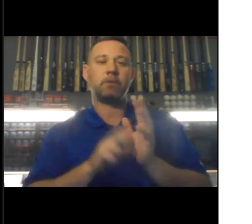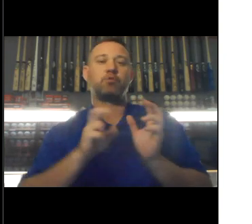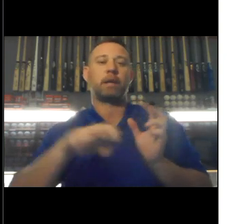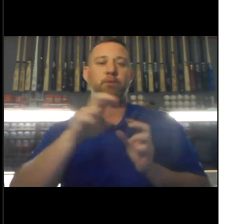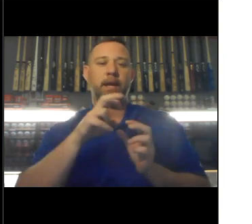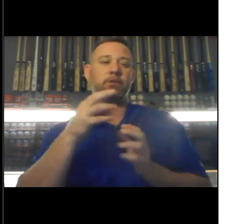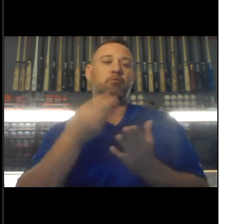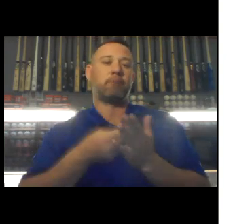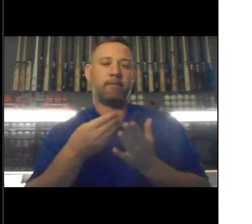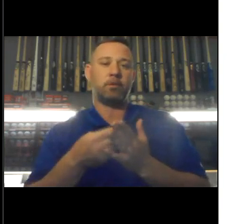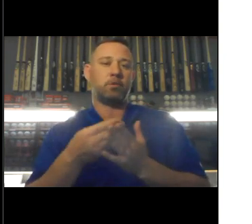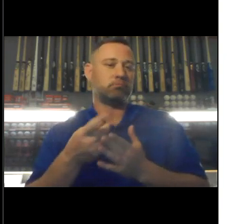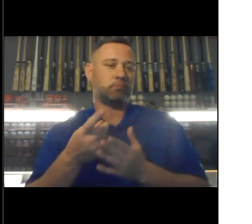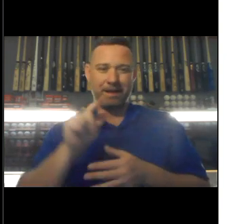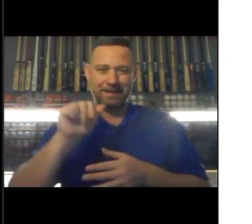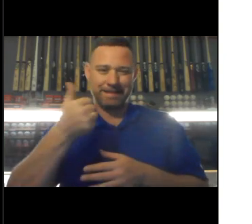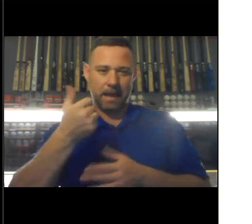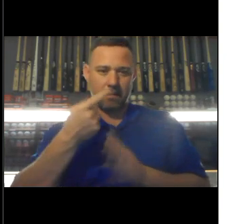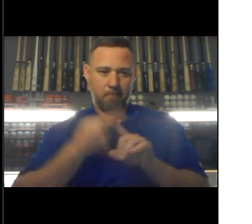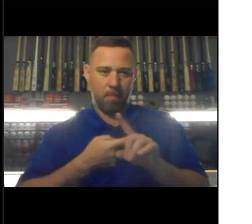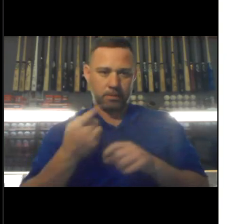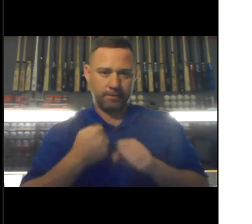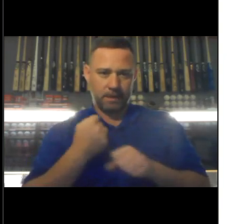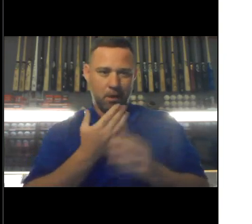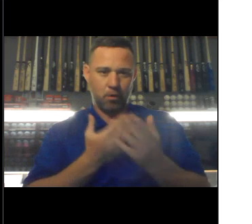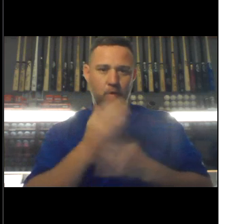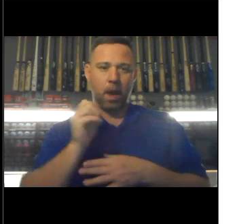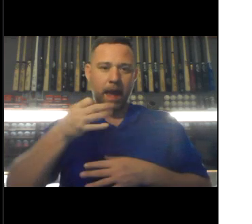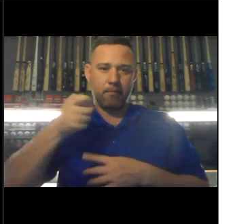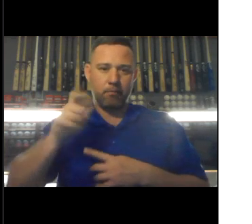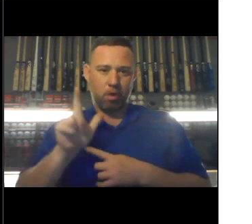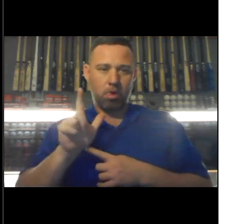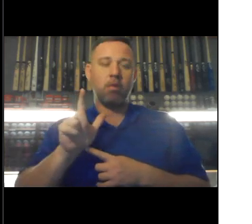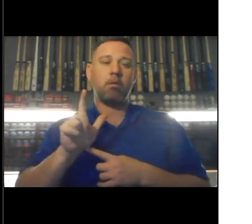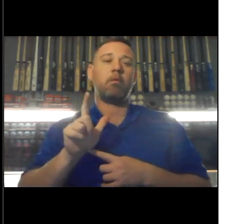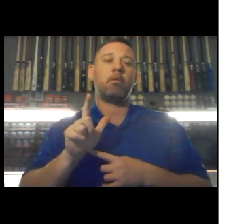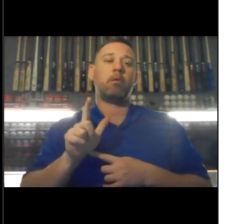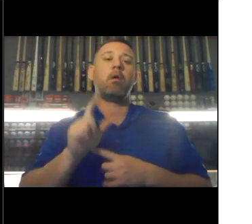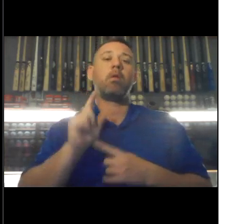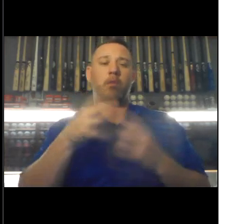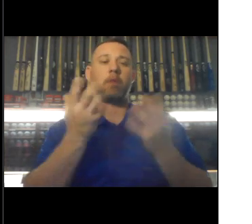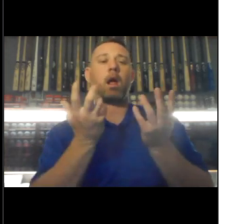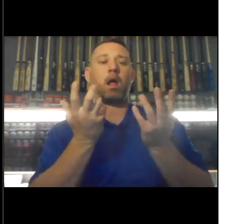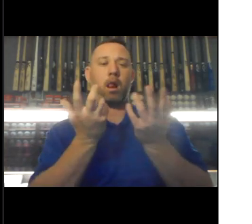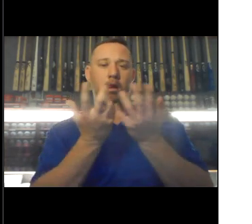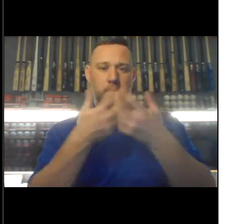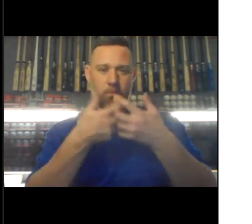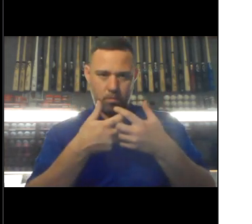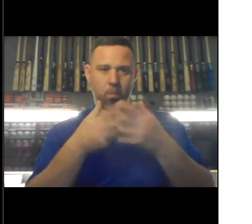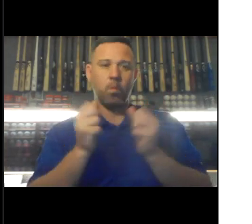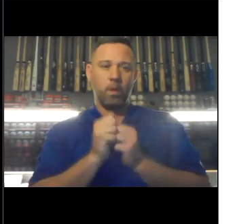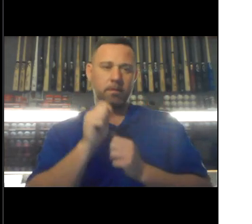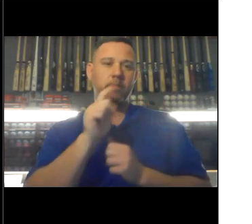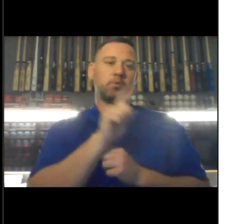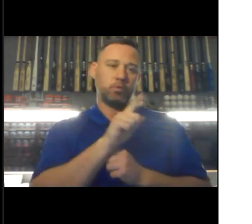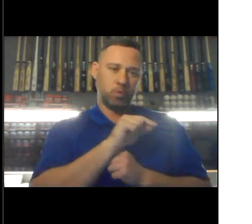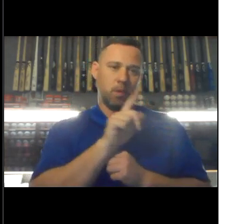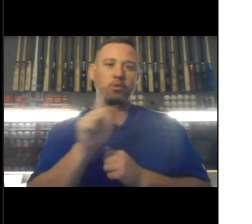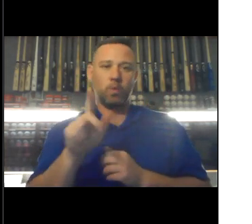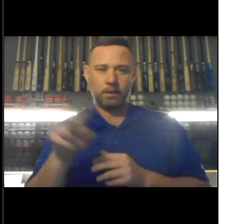sources through the first 10 months of the fiscal year through April, actual revenues are in line with the 21-22 enacted